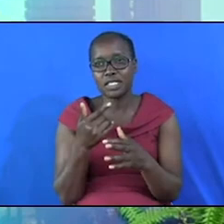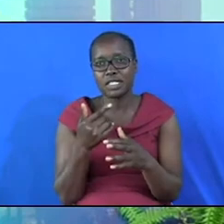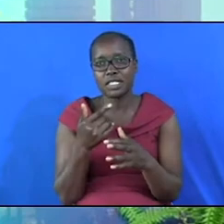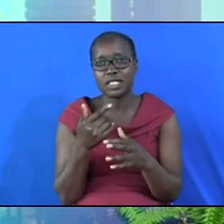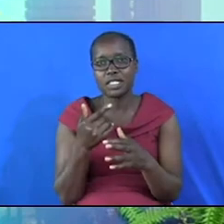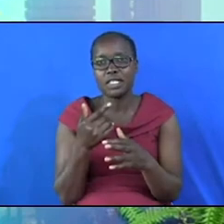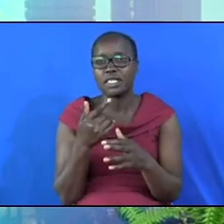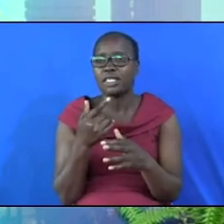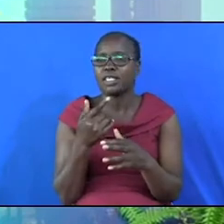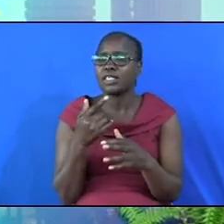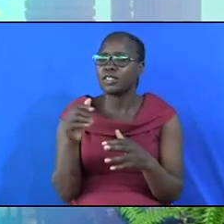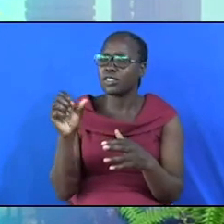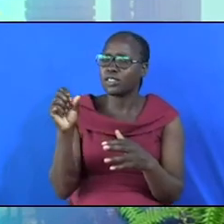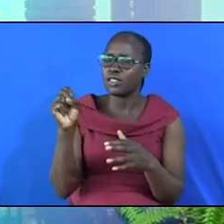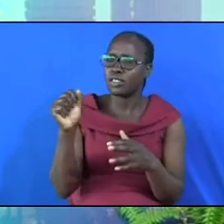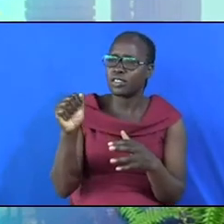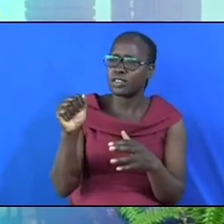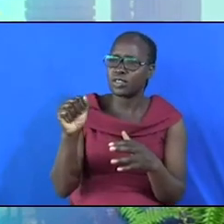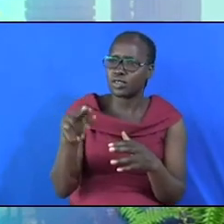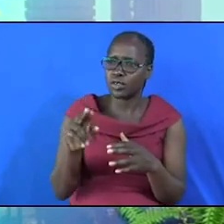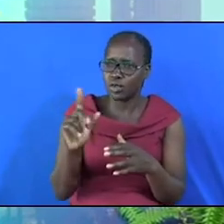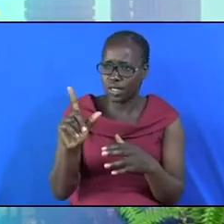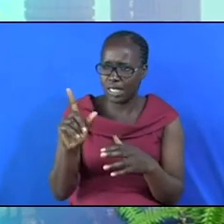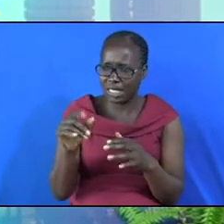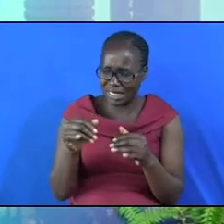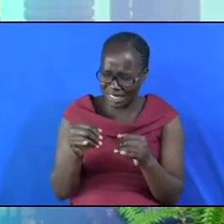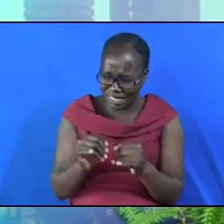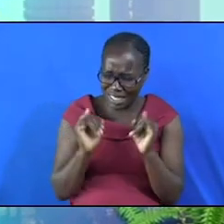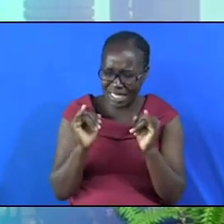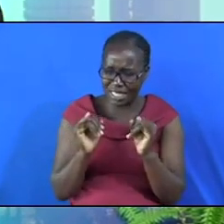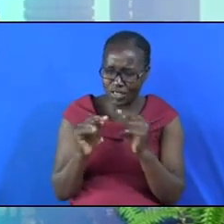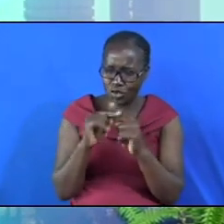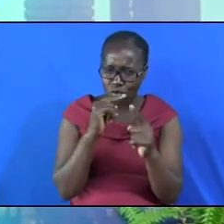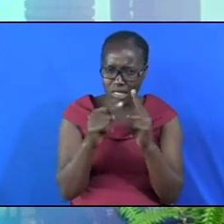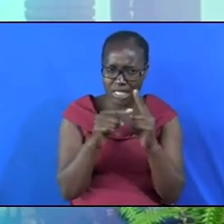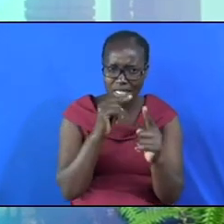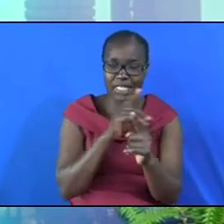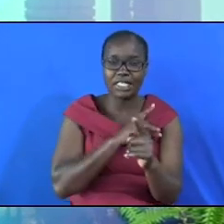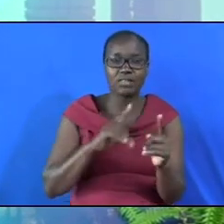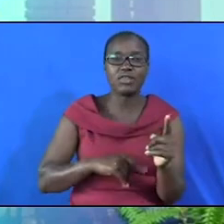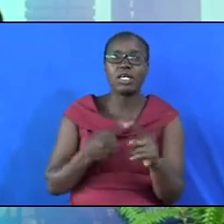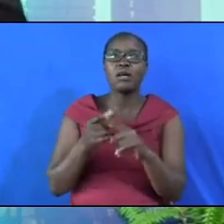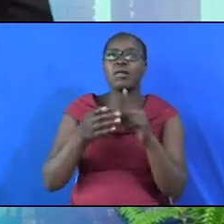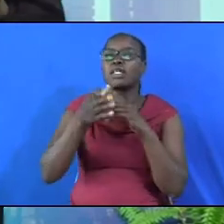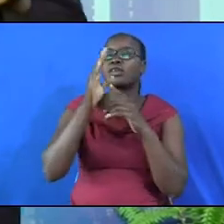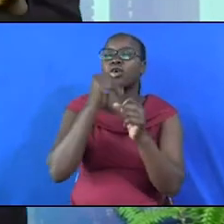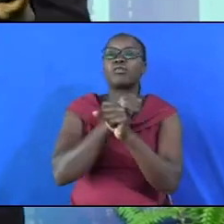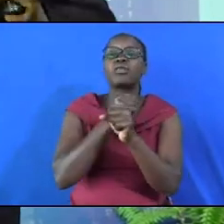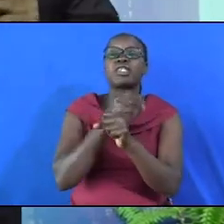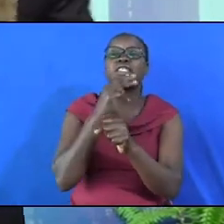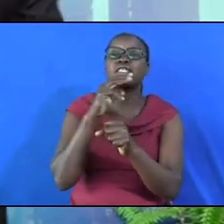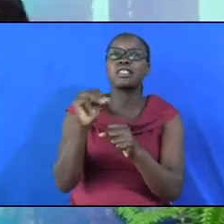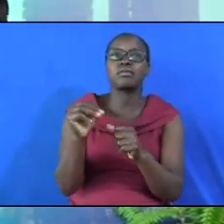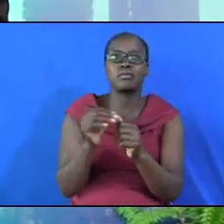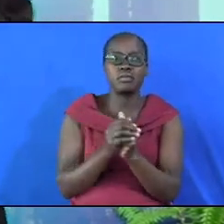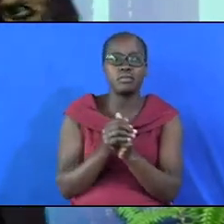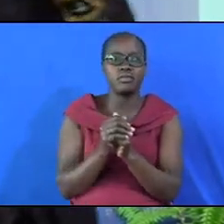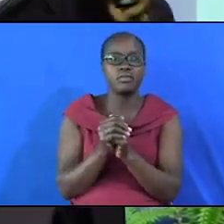that Saul tried to kill David, but God protected him. I'm building the